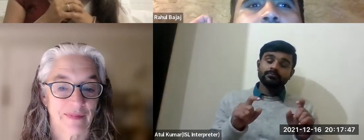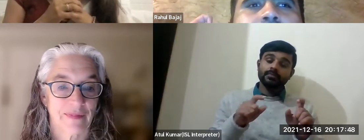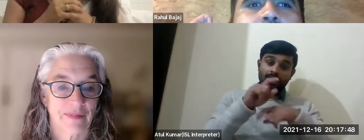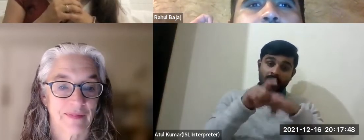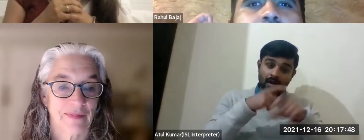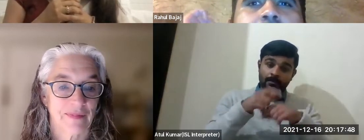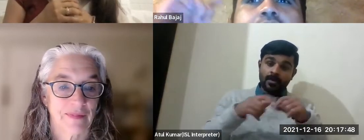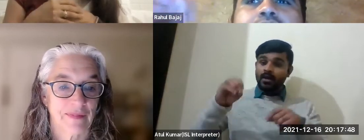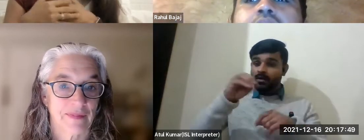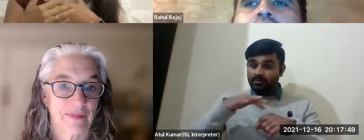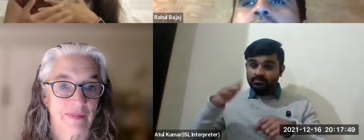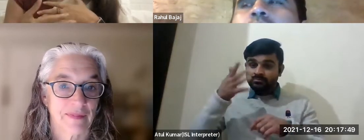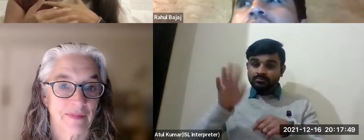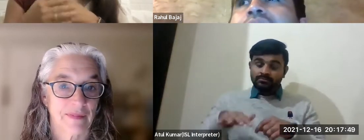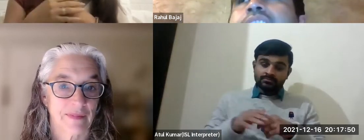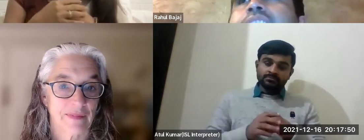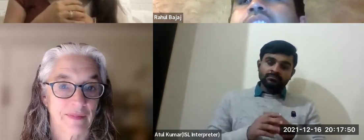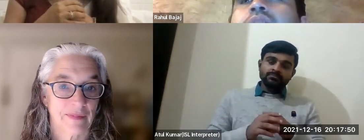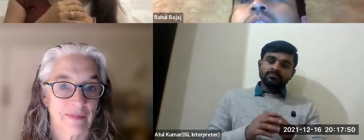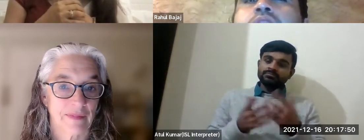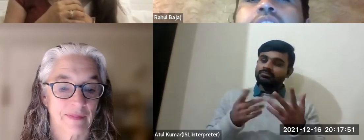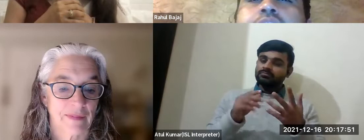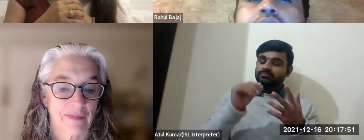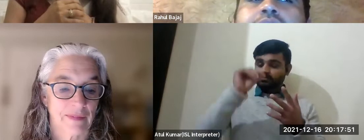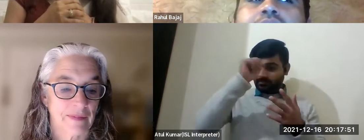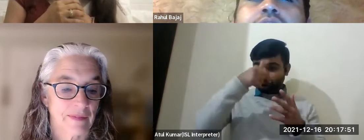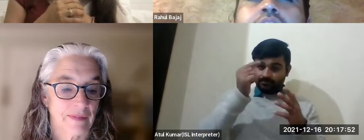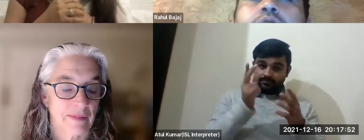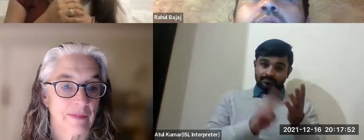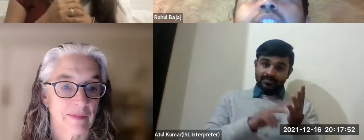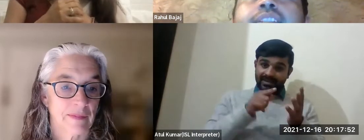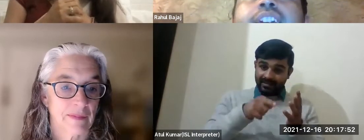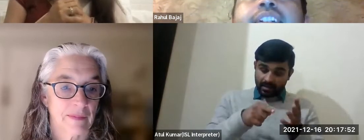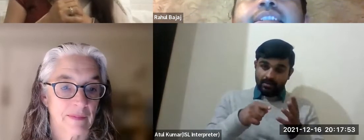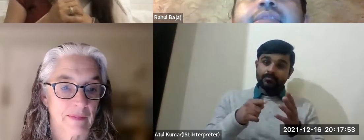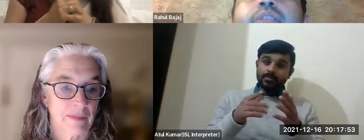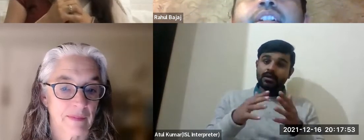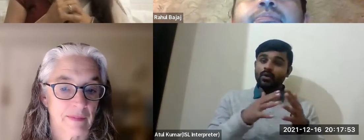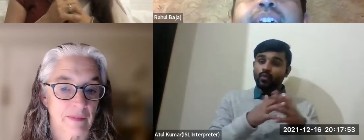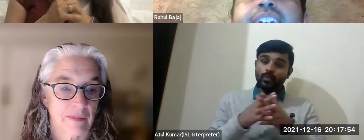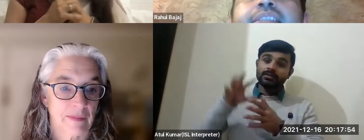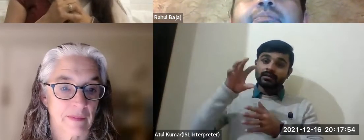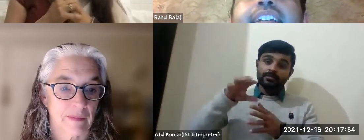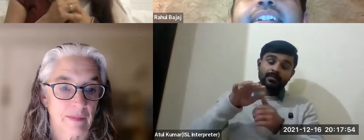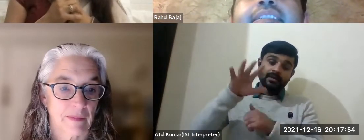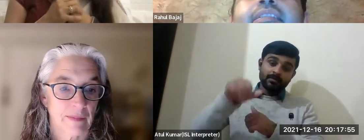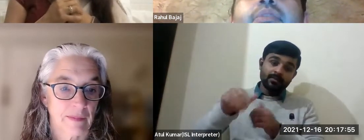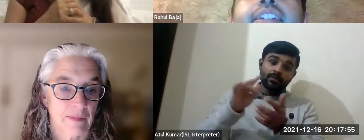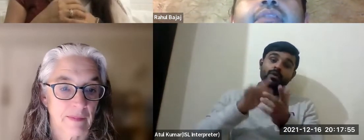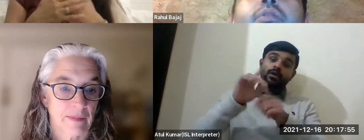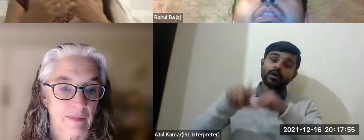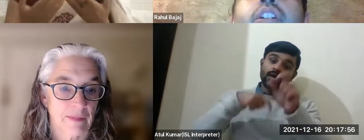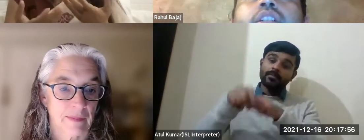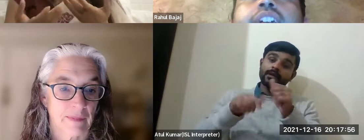companies or organizations that have units in India, just because their Western counterparts are accessible, their parent company is